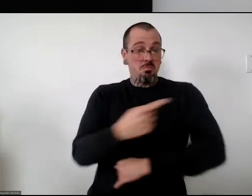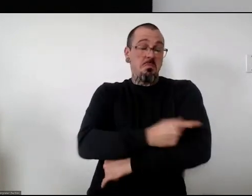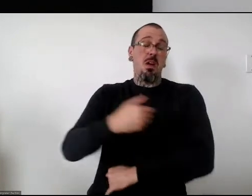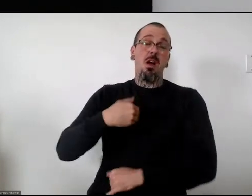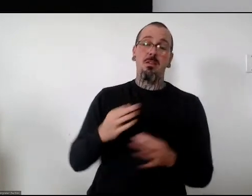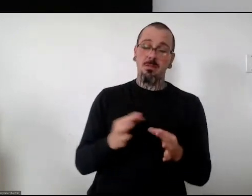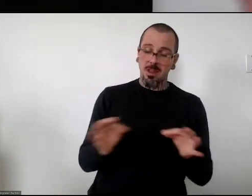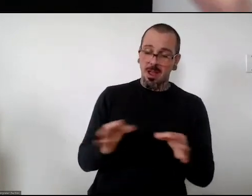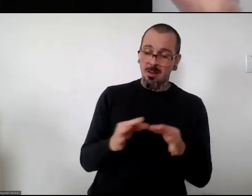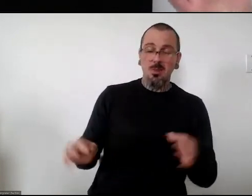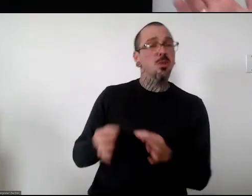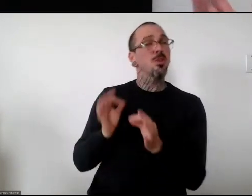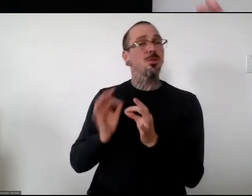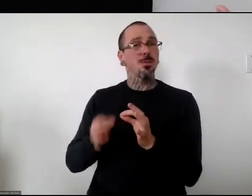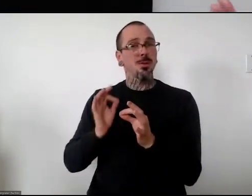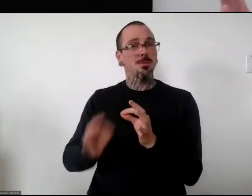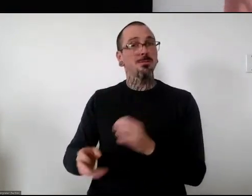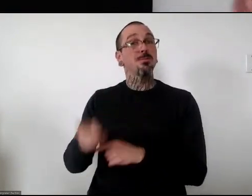on the screens.